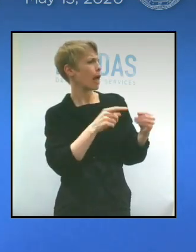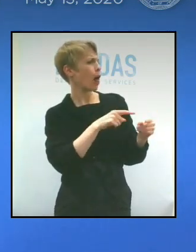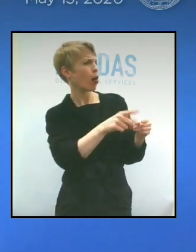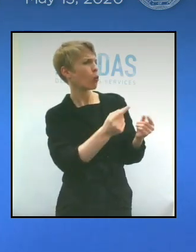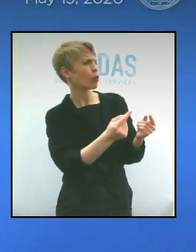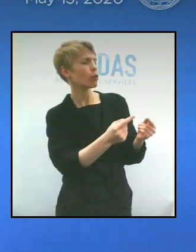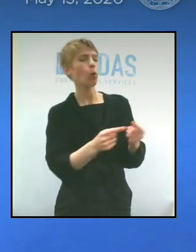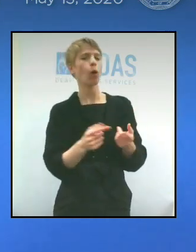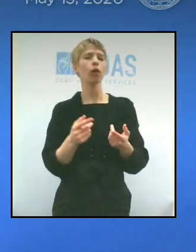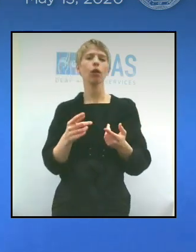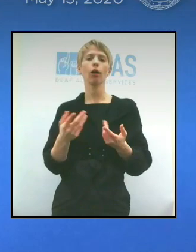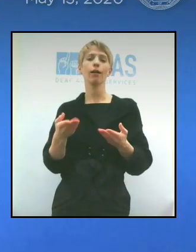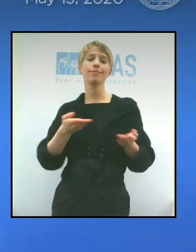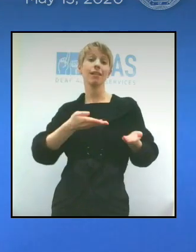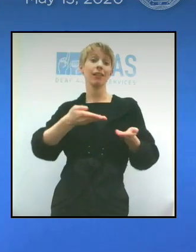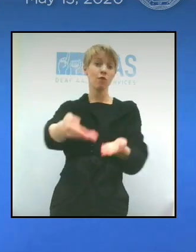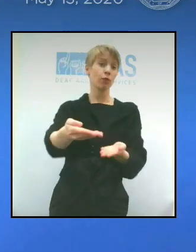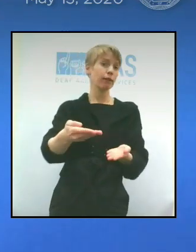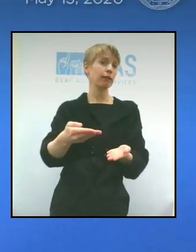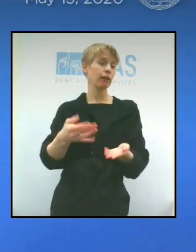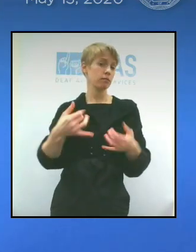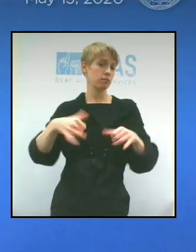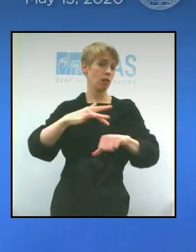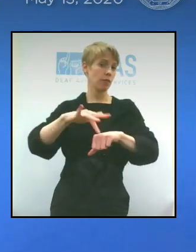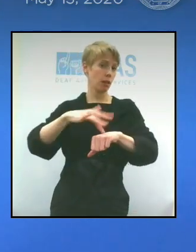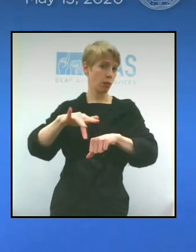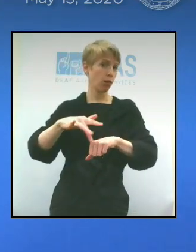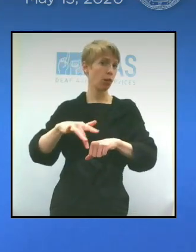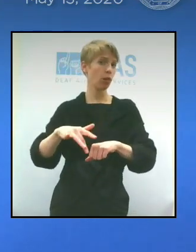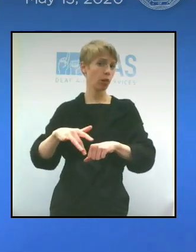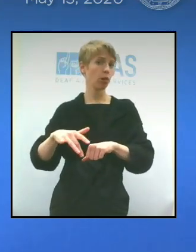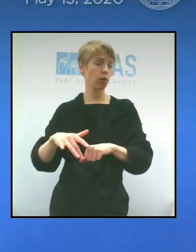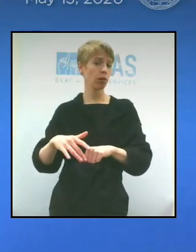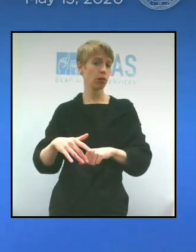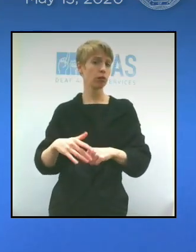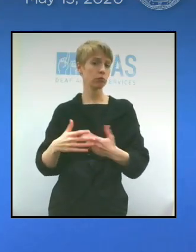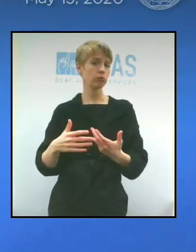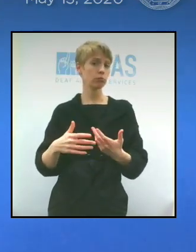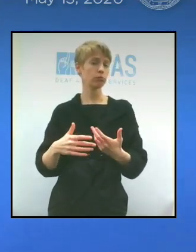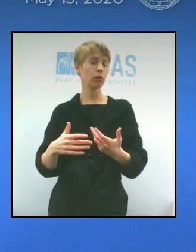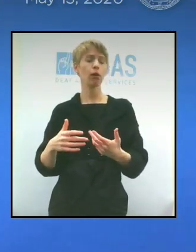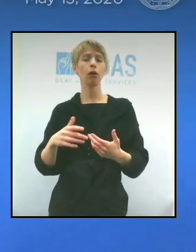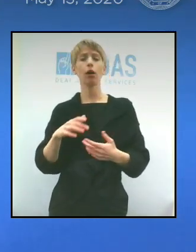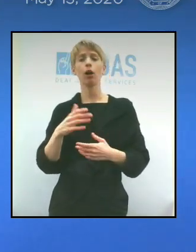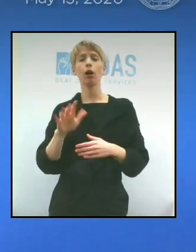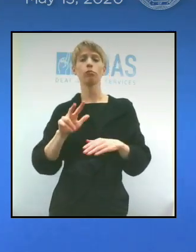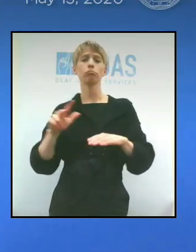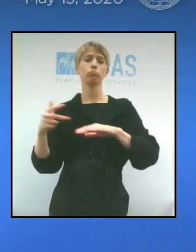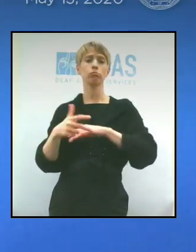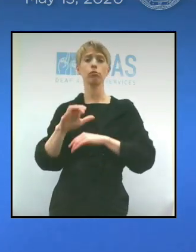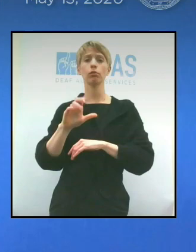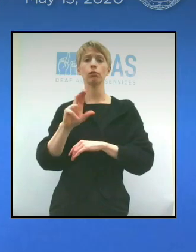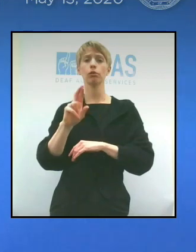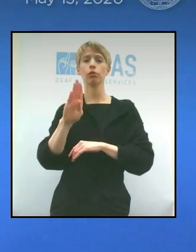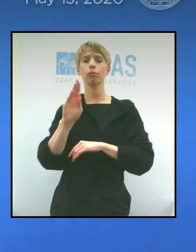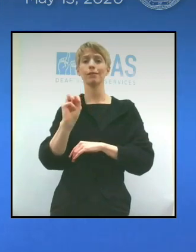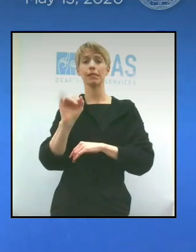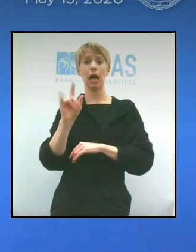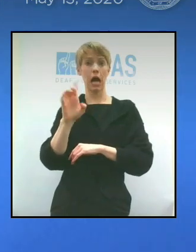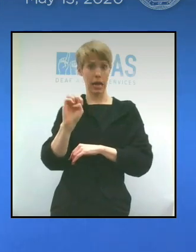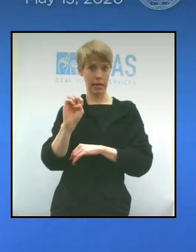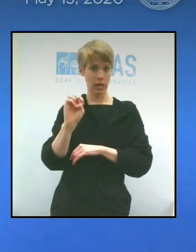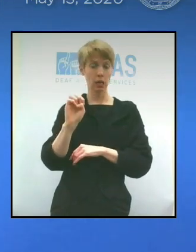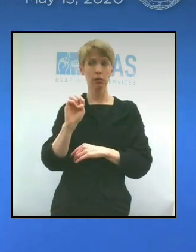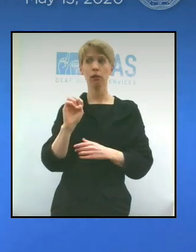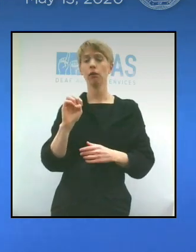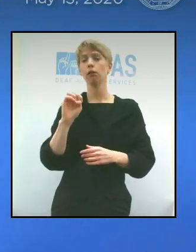could always do if they had the capability of delivering. The curbside is different. Unless they were deemed